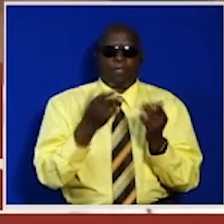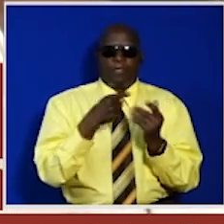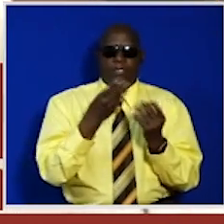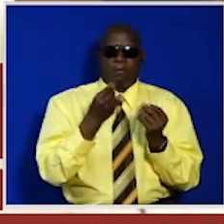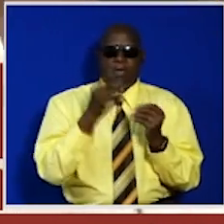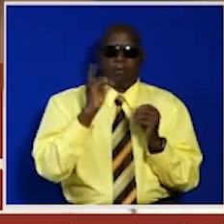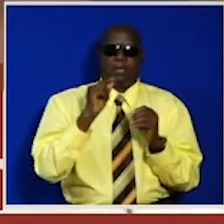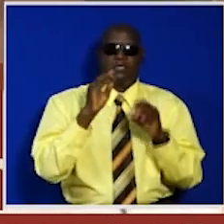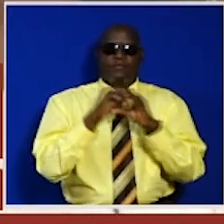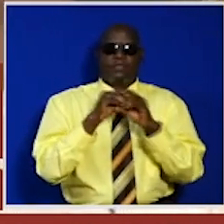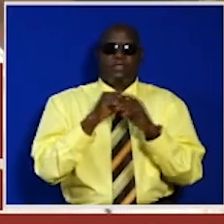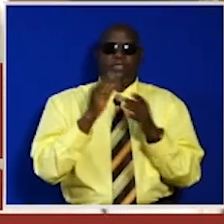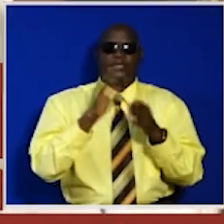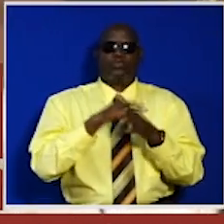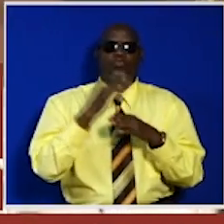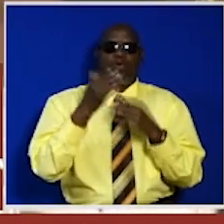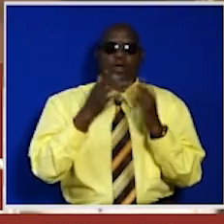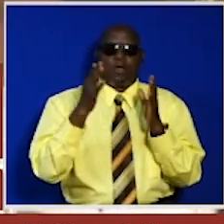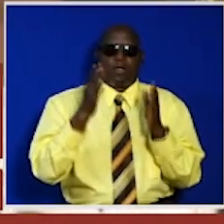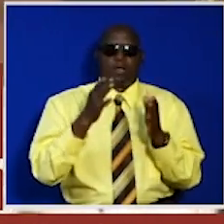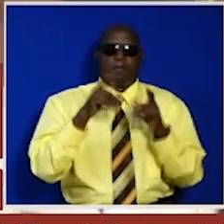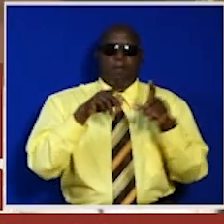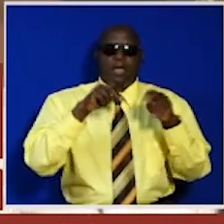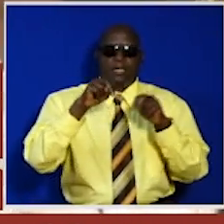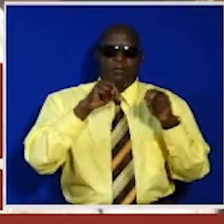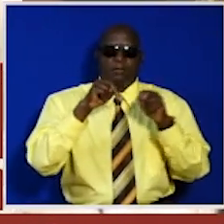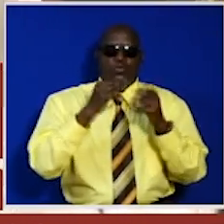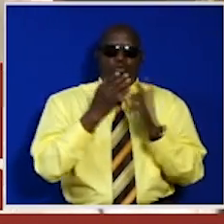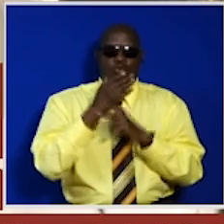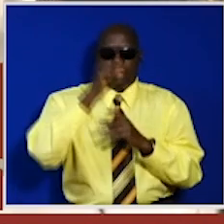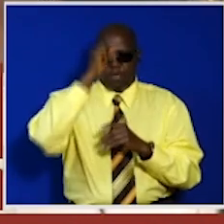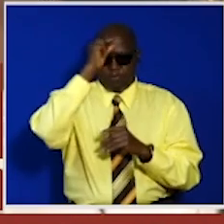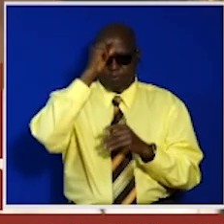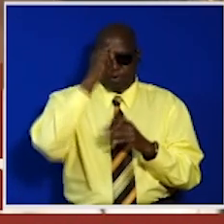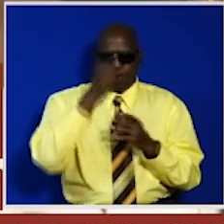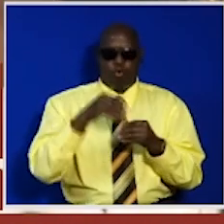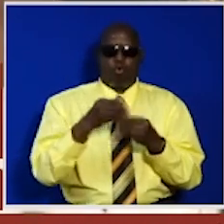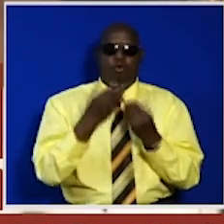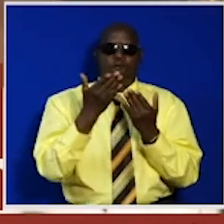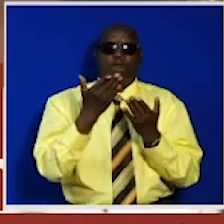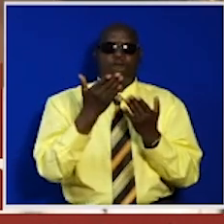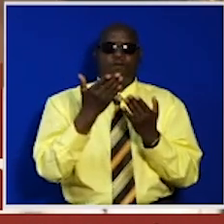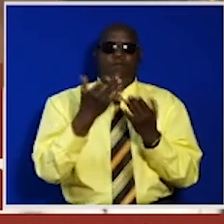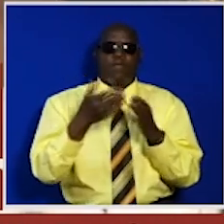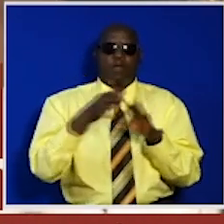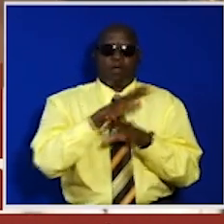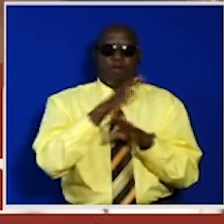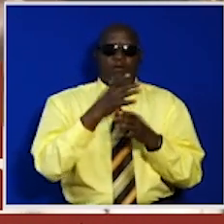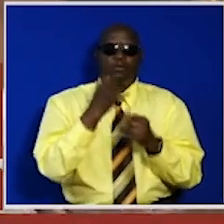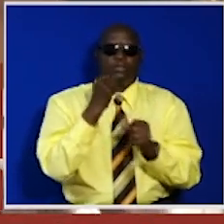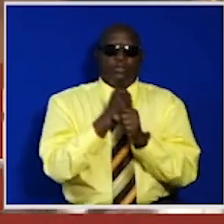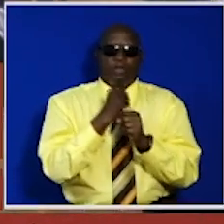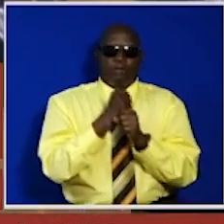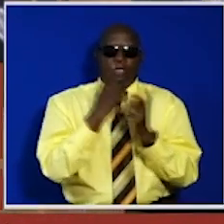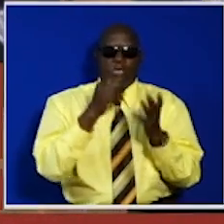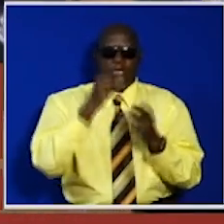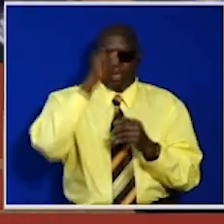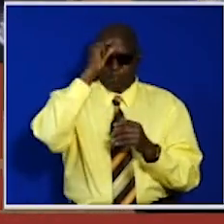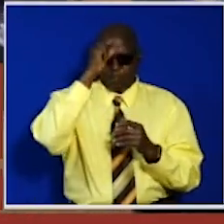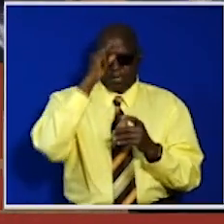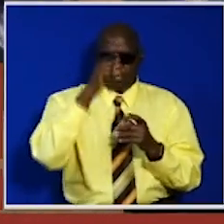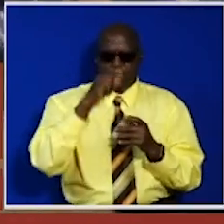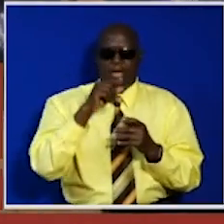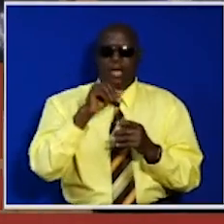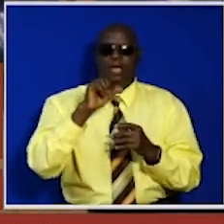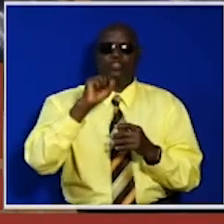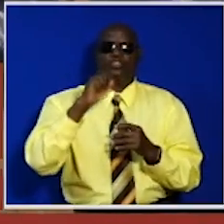invested in an insurer managed by the government, which is offering cover for the civil servants, and this one is none other than SHA. The aspect